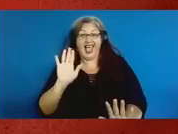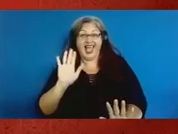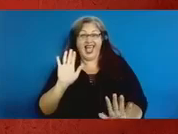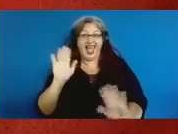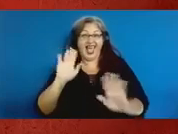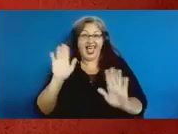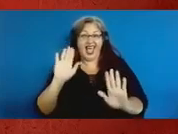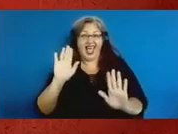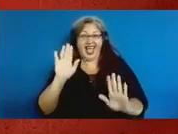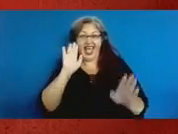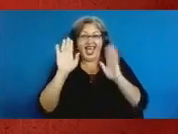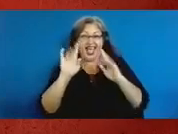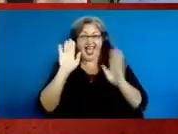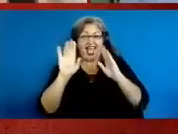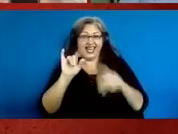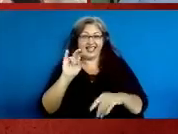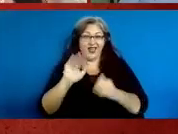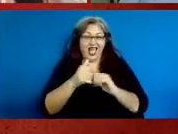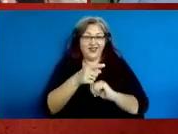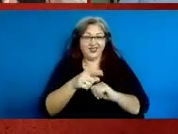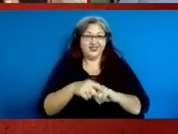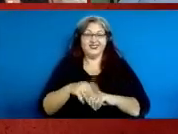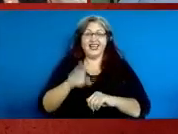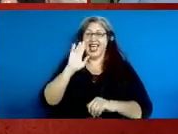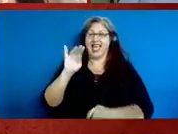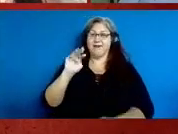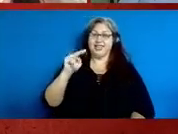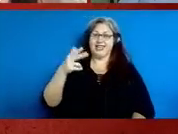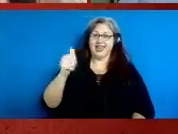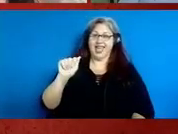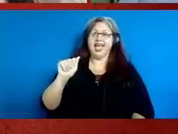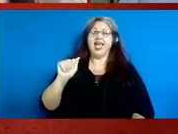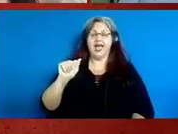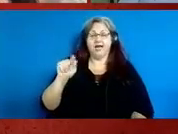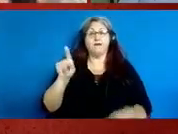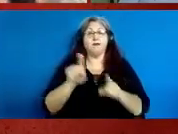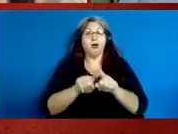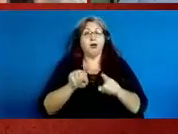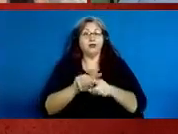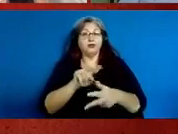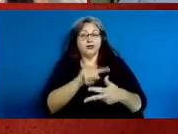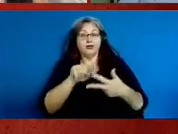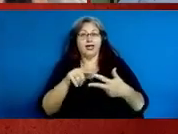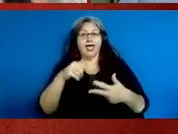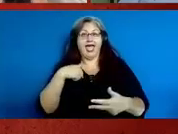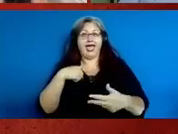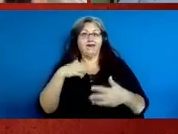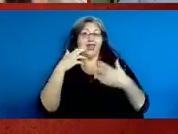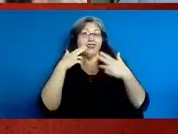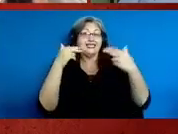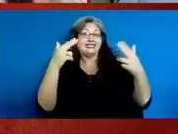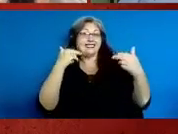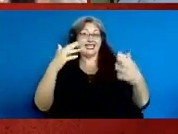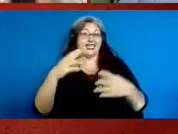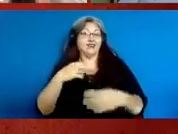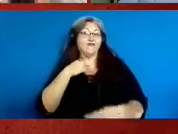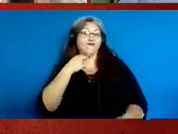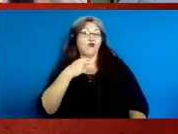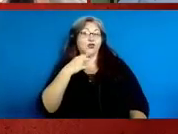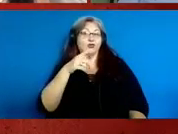Hey Dino, how are you doing? Hey Ming-Na. We also have the singing voice